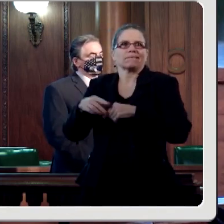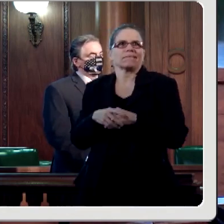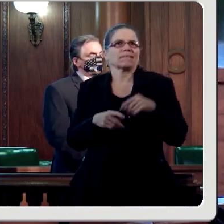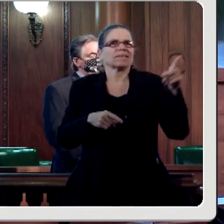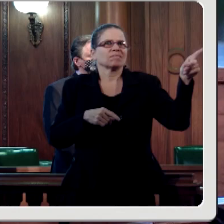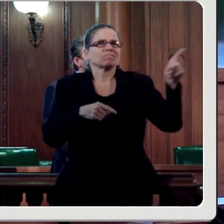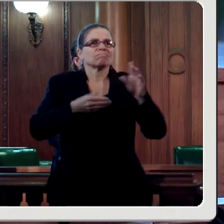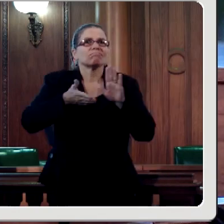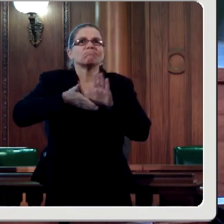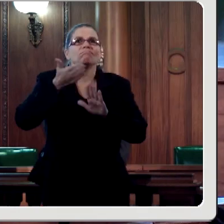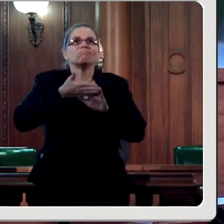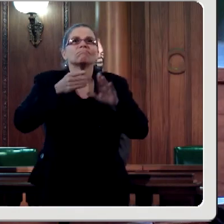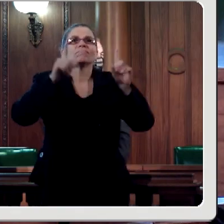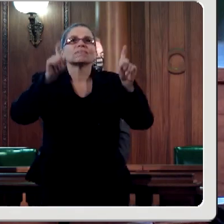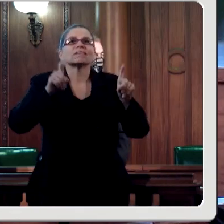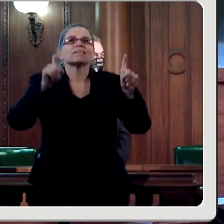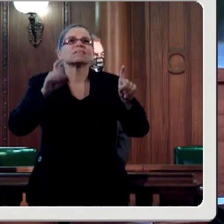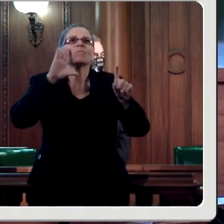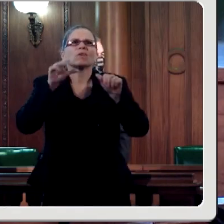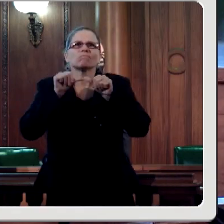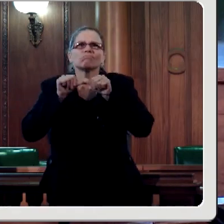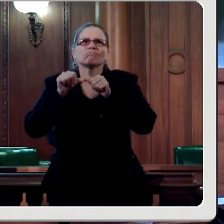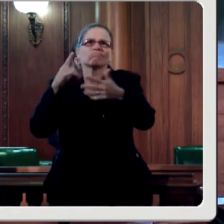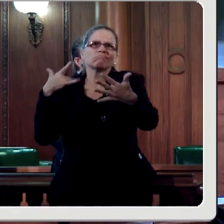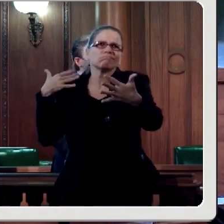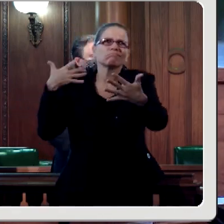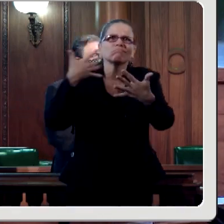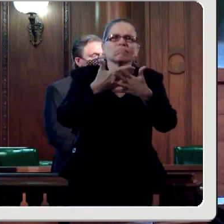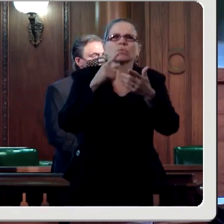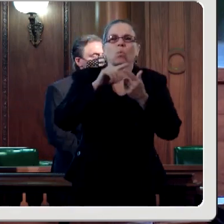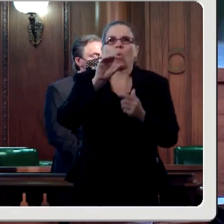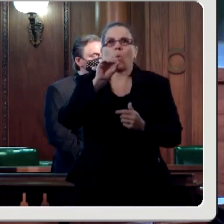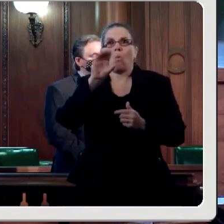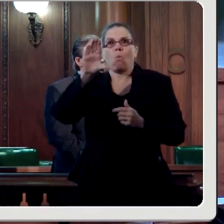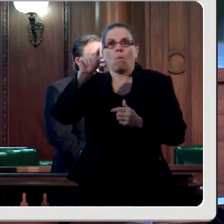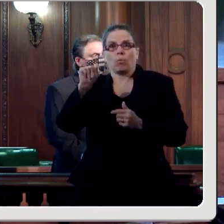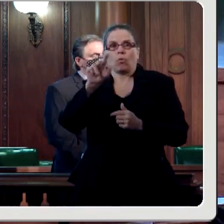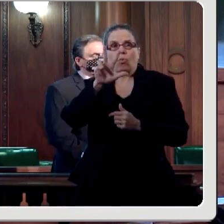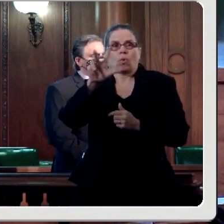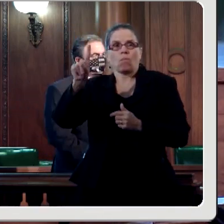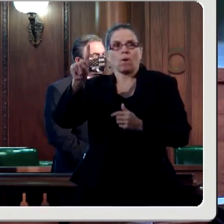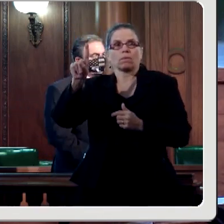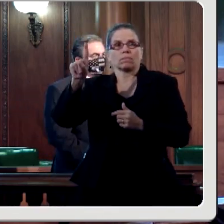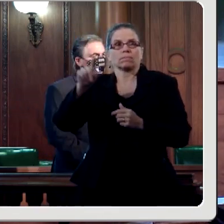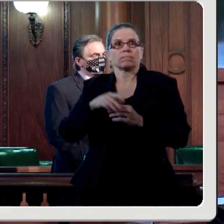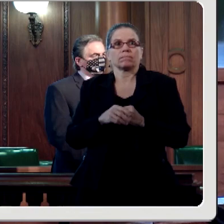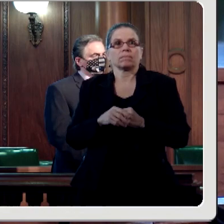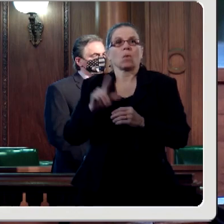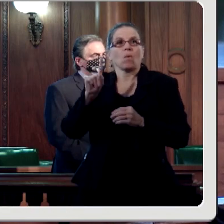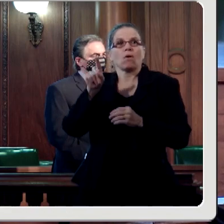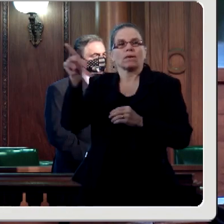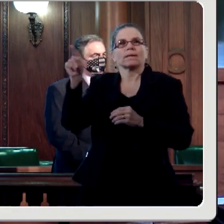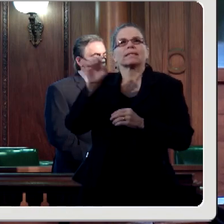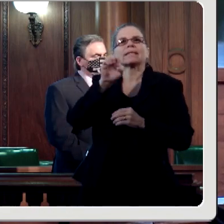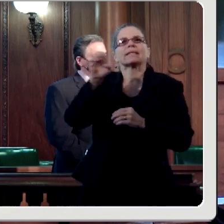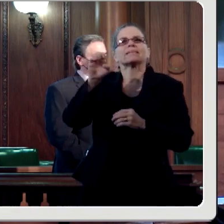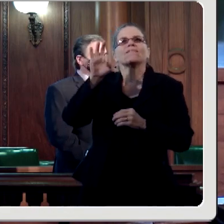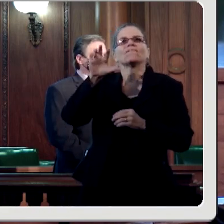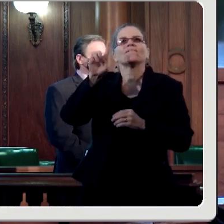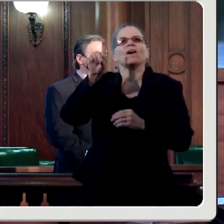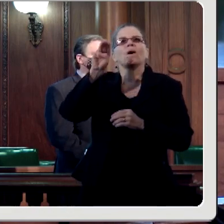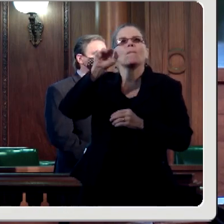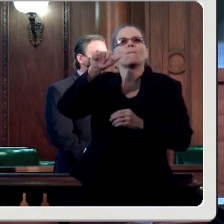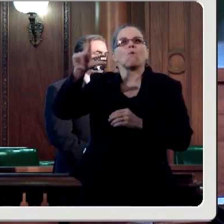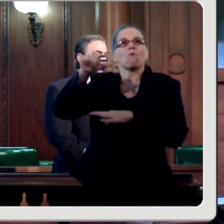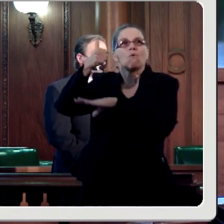October through Stop the Spread, 9 to 4 daily at Eastfield Mall and at their Cottage Street site,